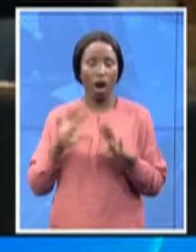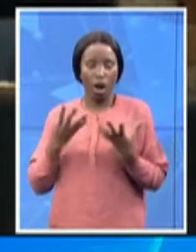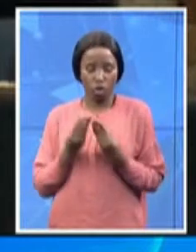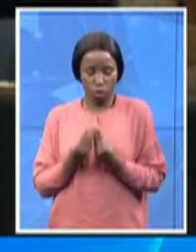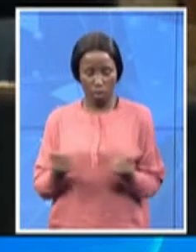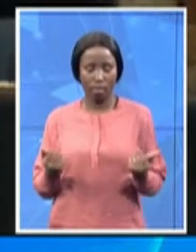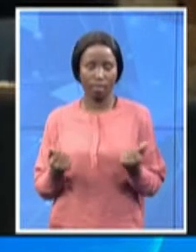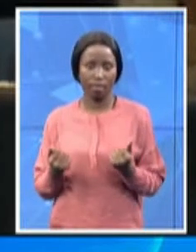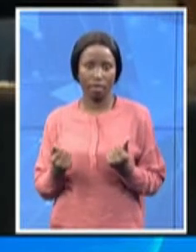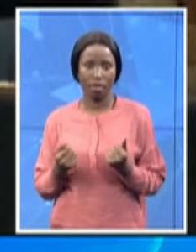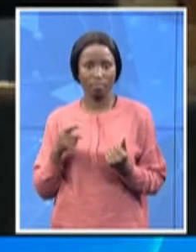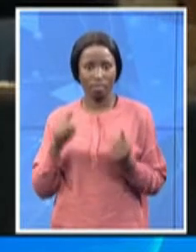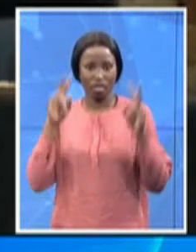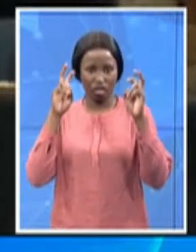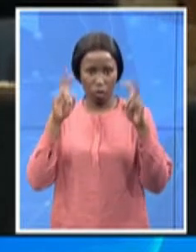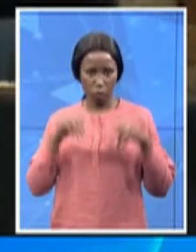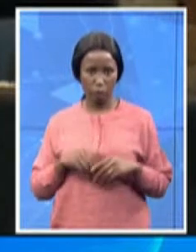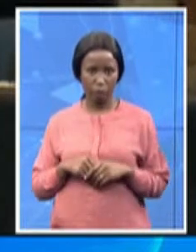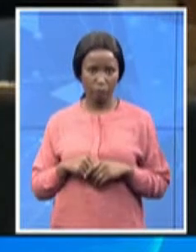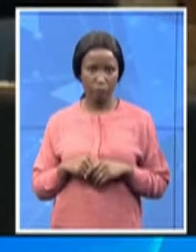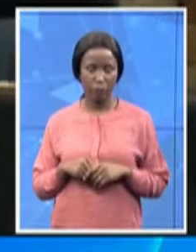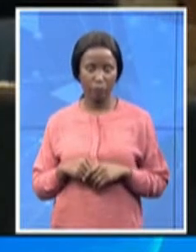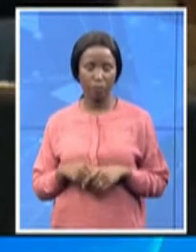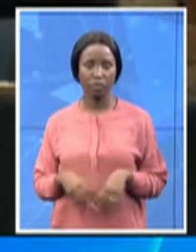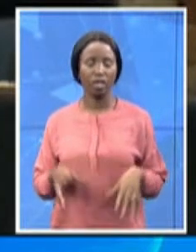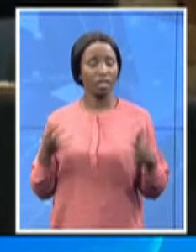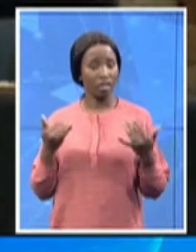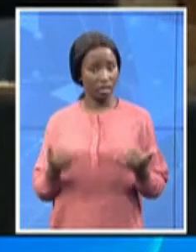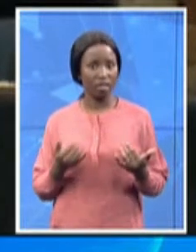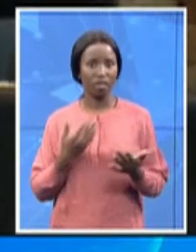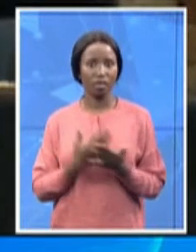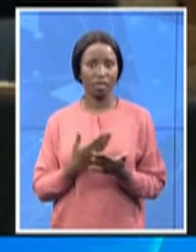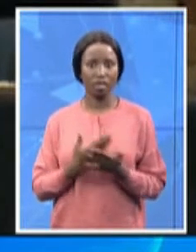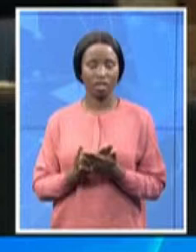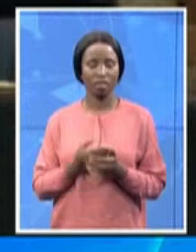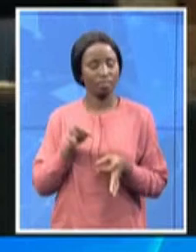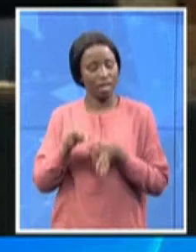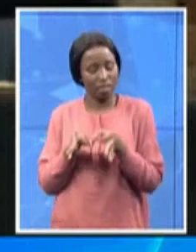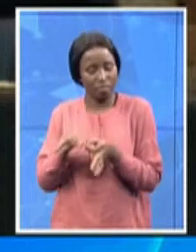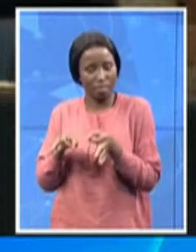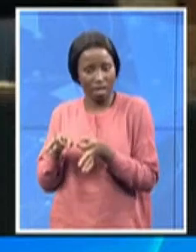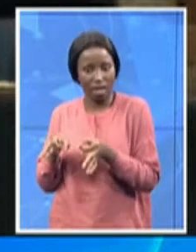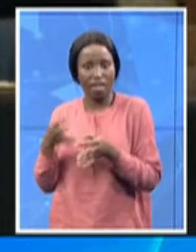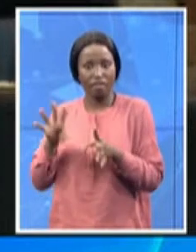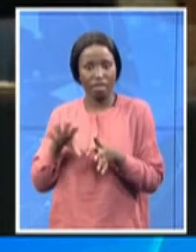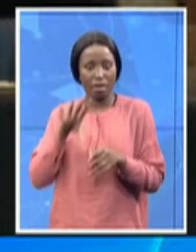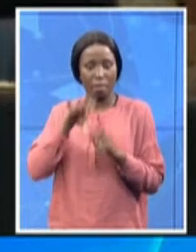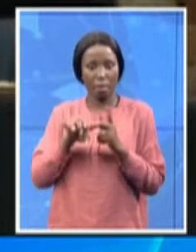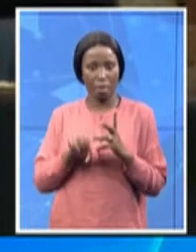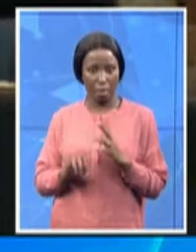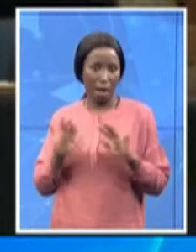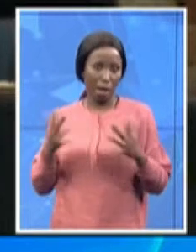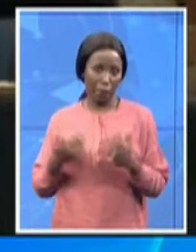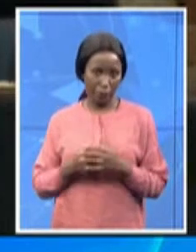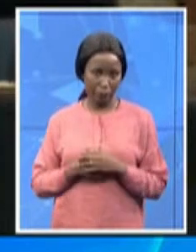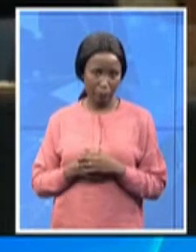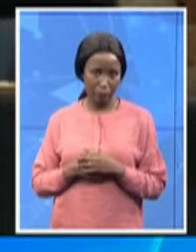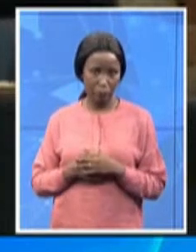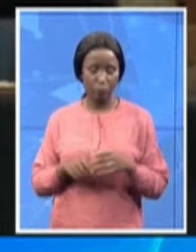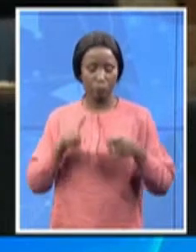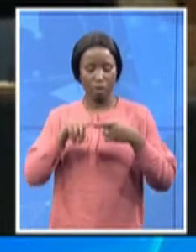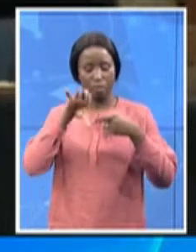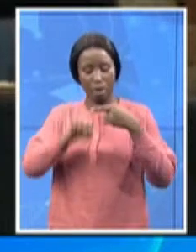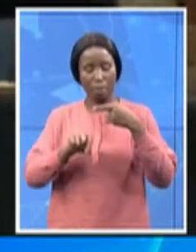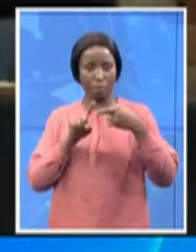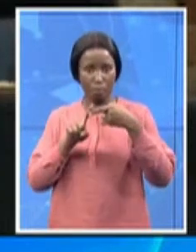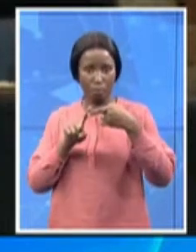now turn to those findings. The first finding relating to the question whether